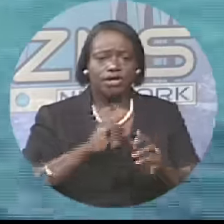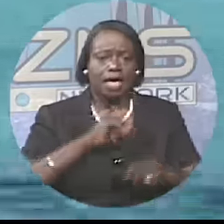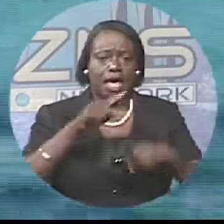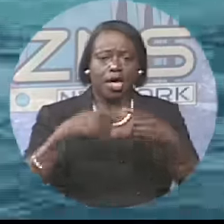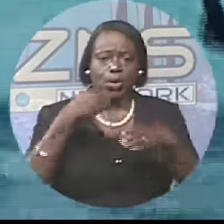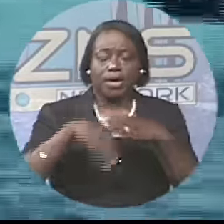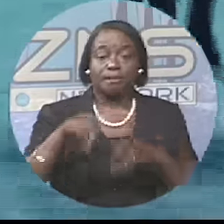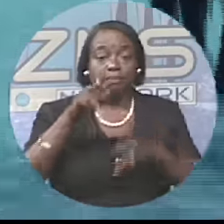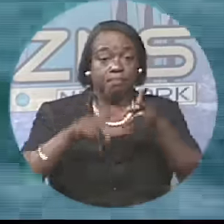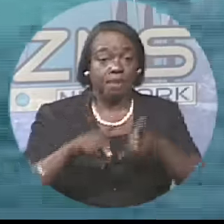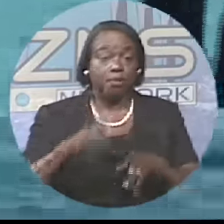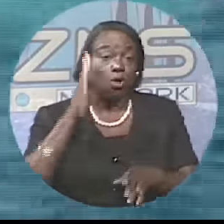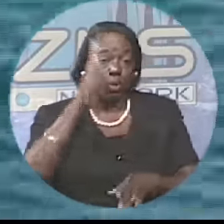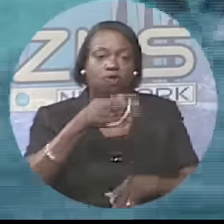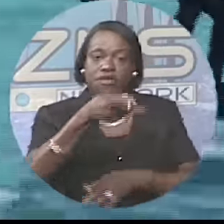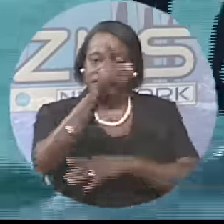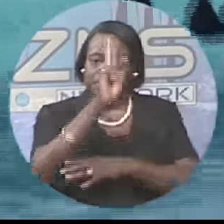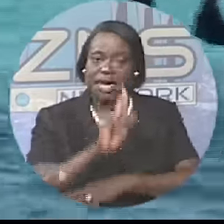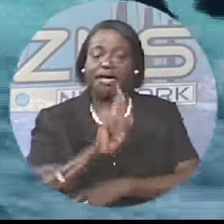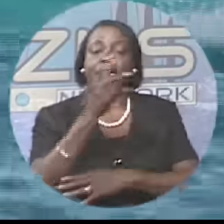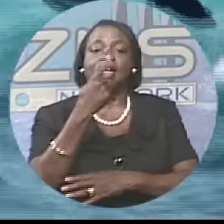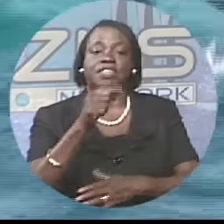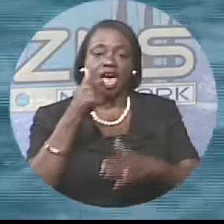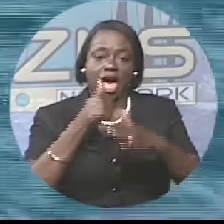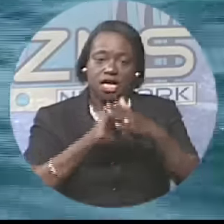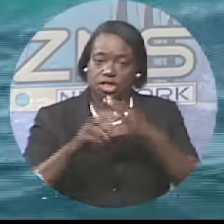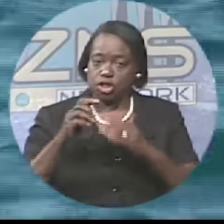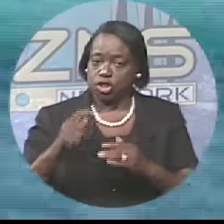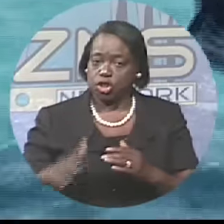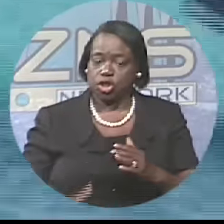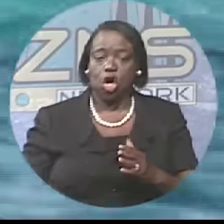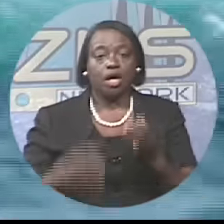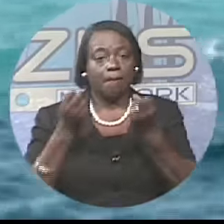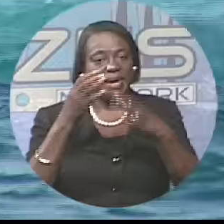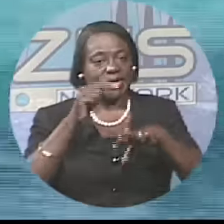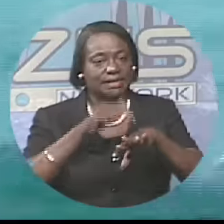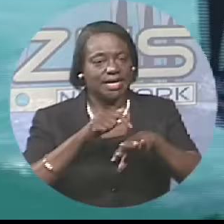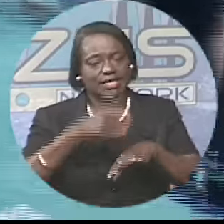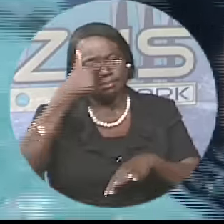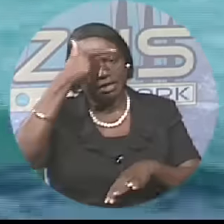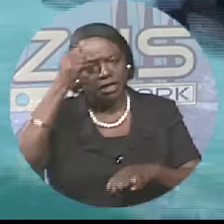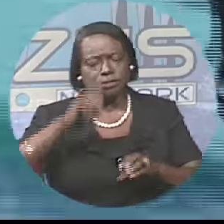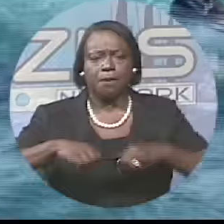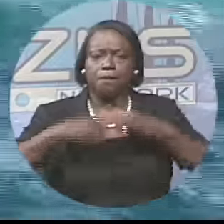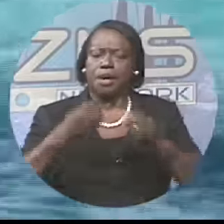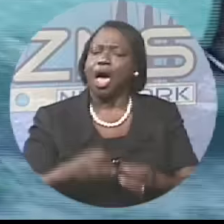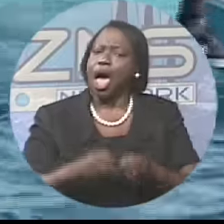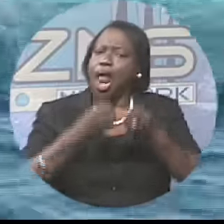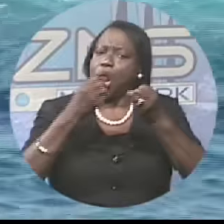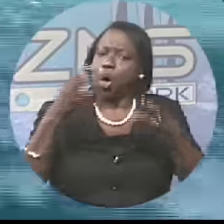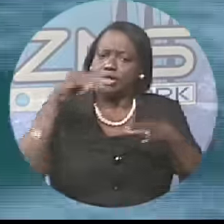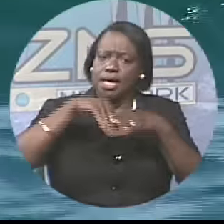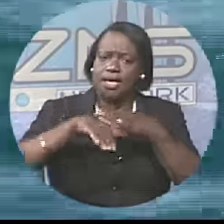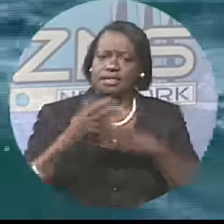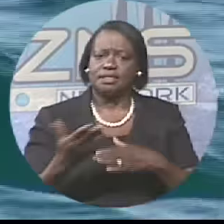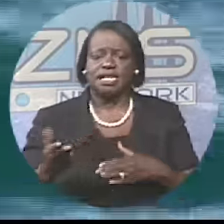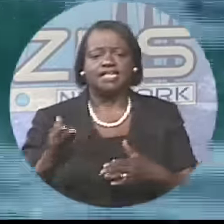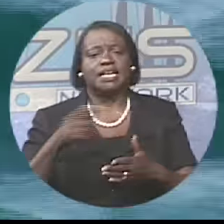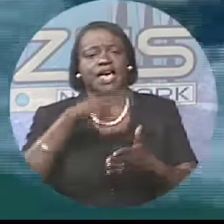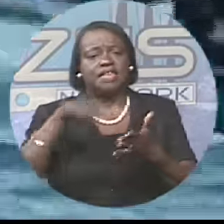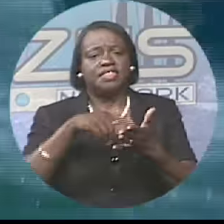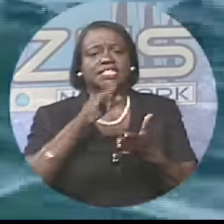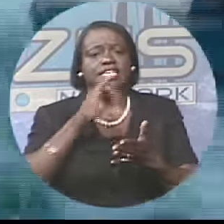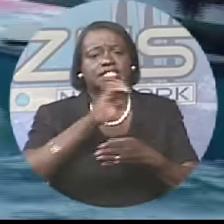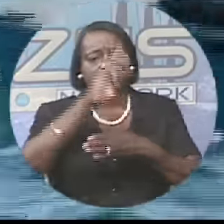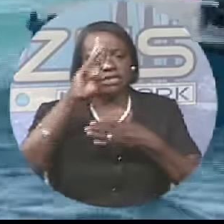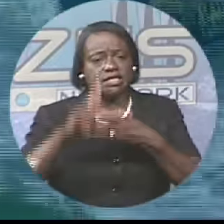time, you know, because you put a lot of things into things, and this is the result you get out of it. I don't care if you win